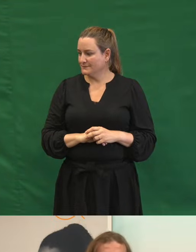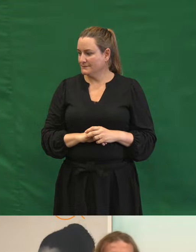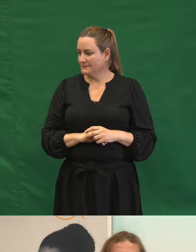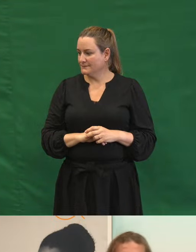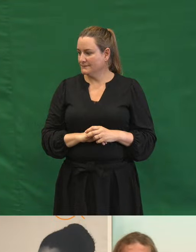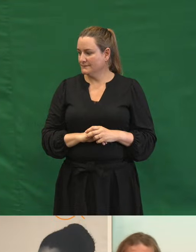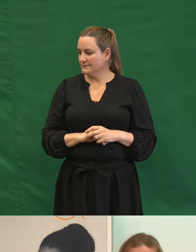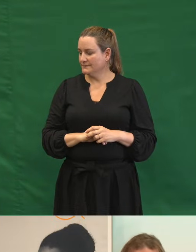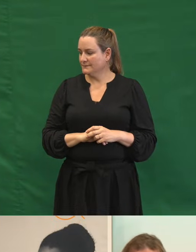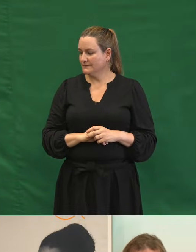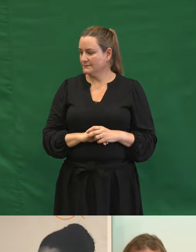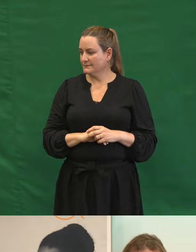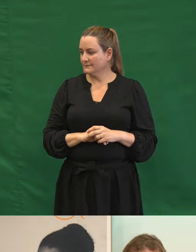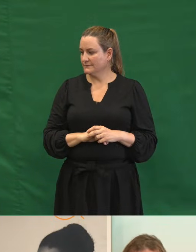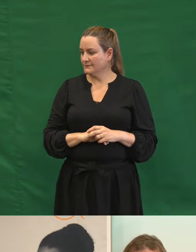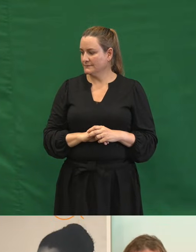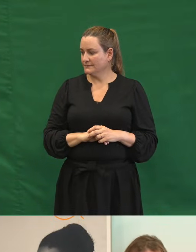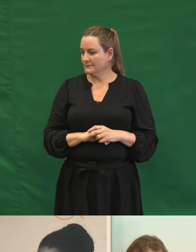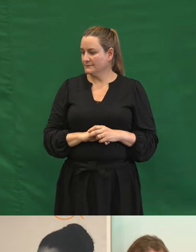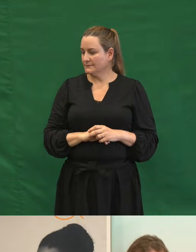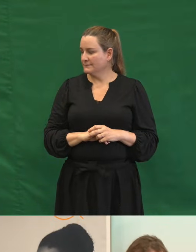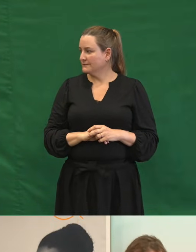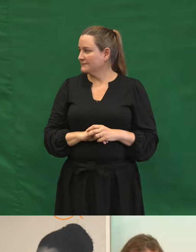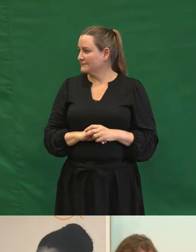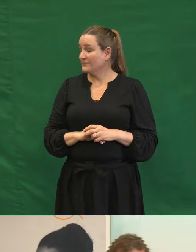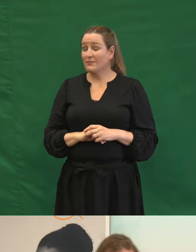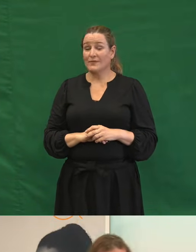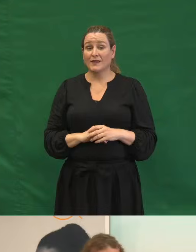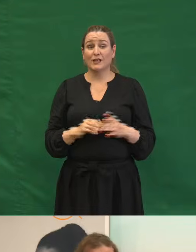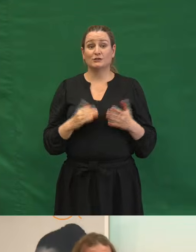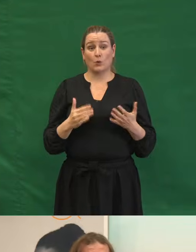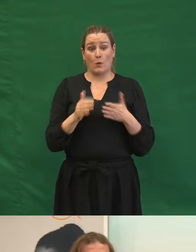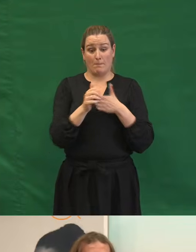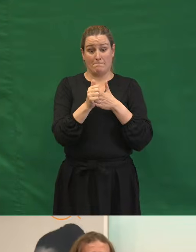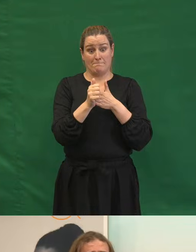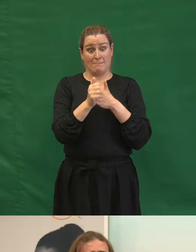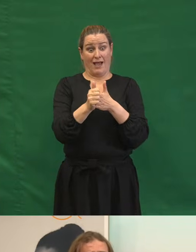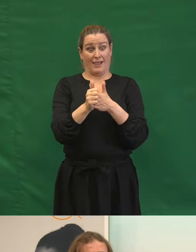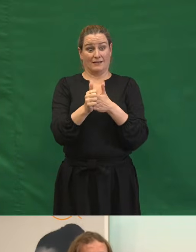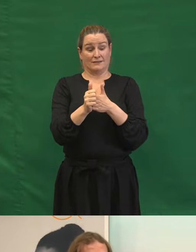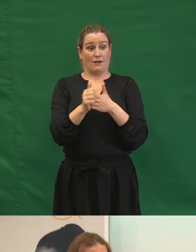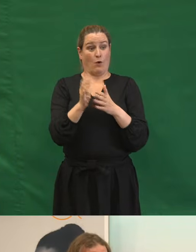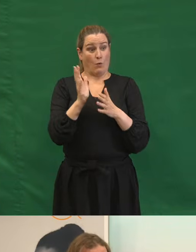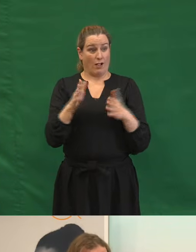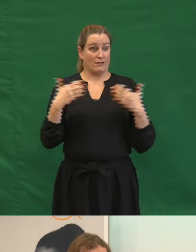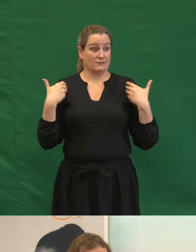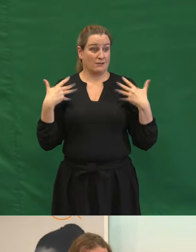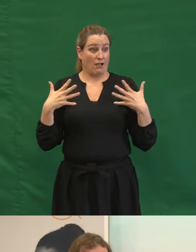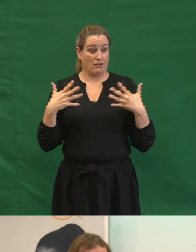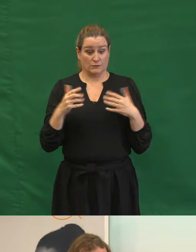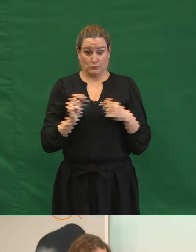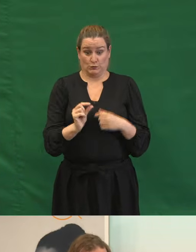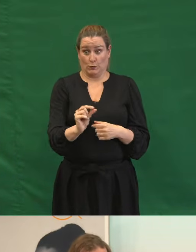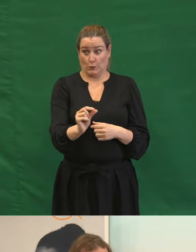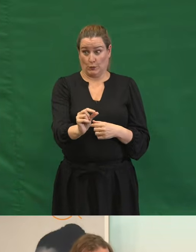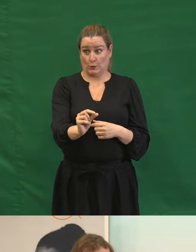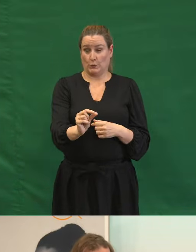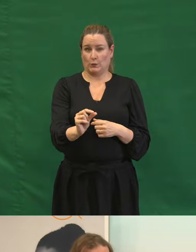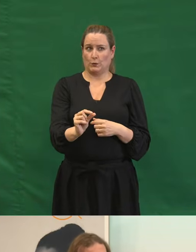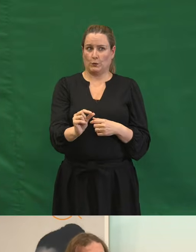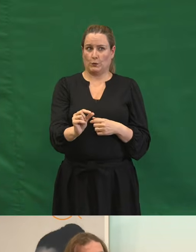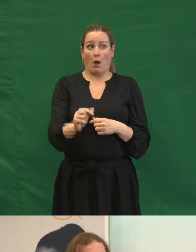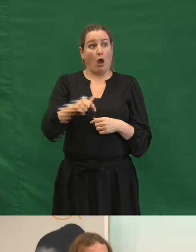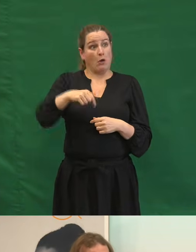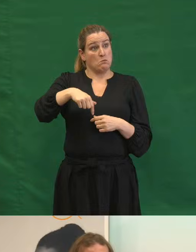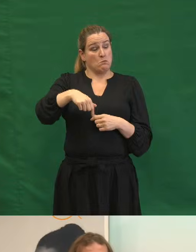are getting very close to starting the pilot now. So that's going to be sometime in